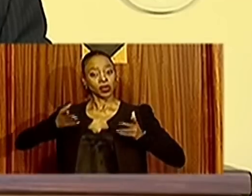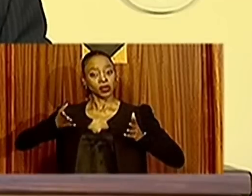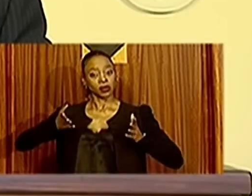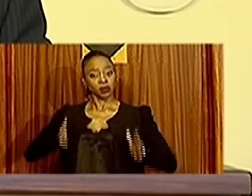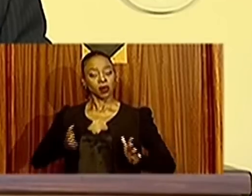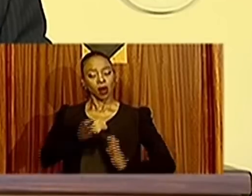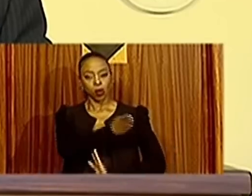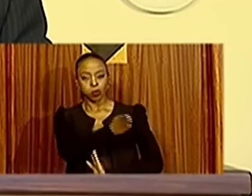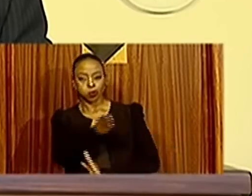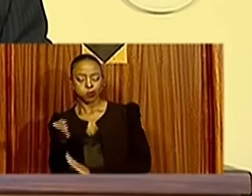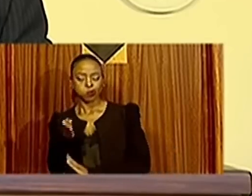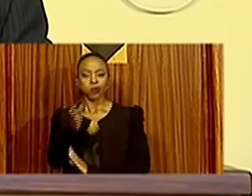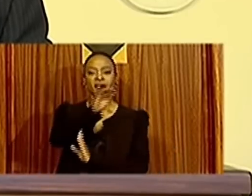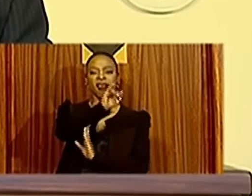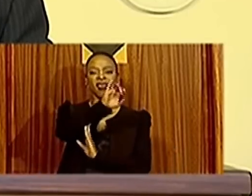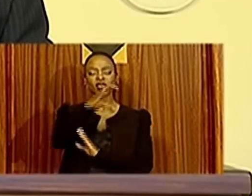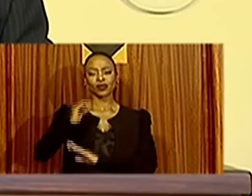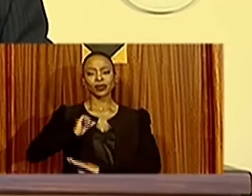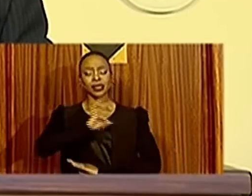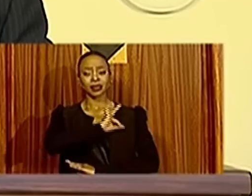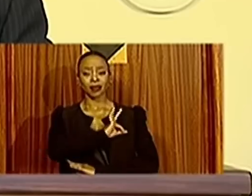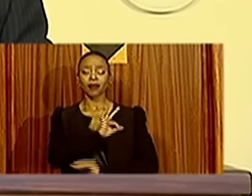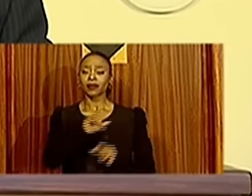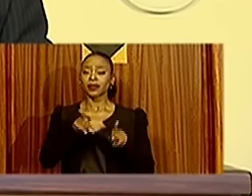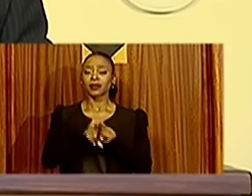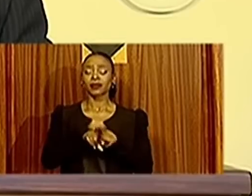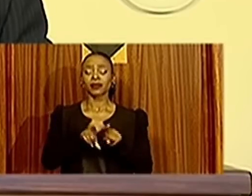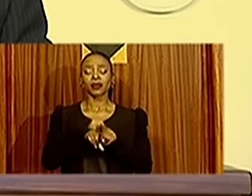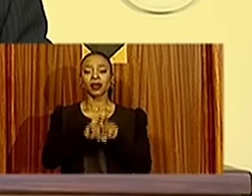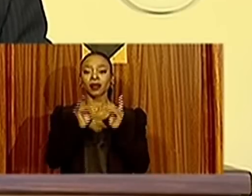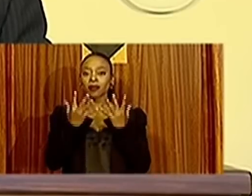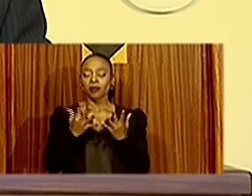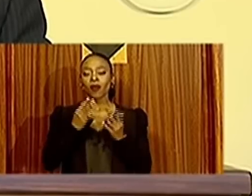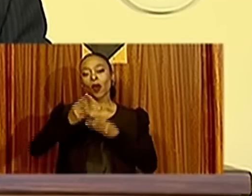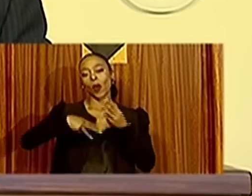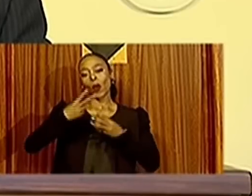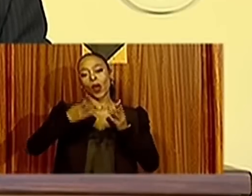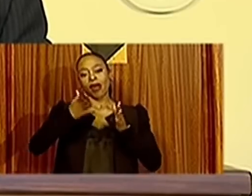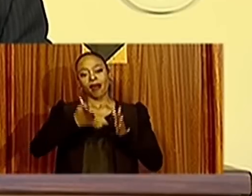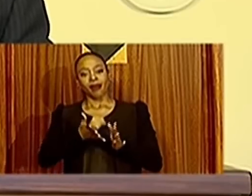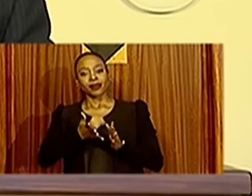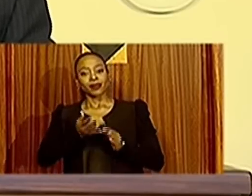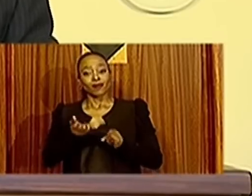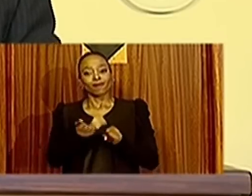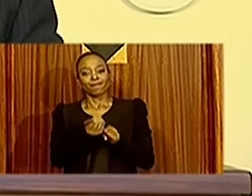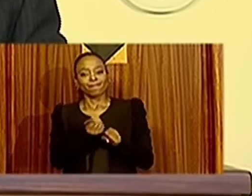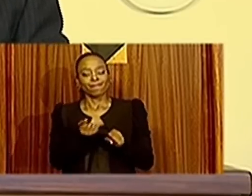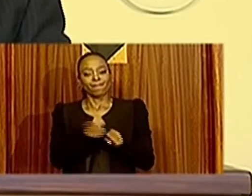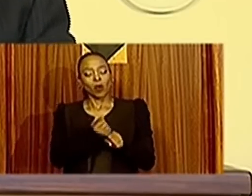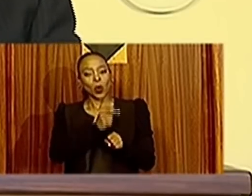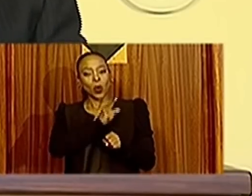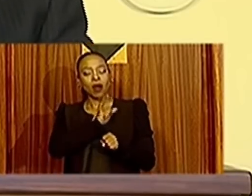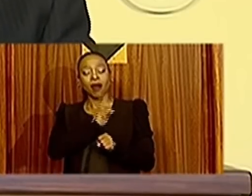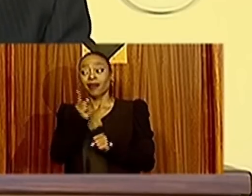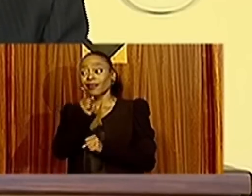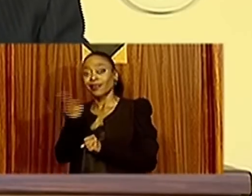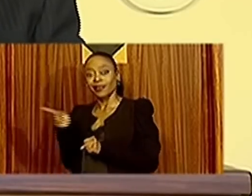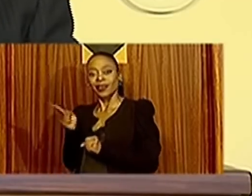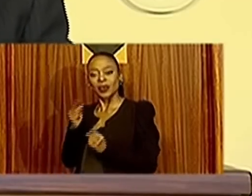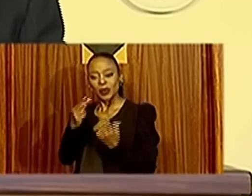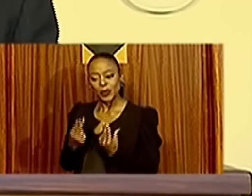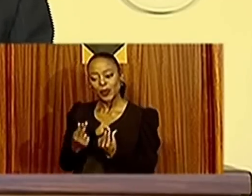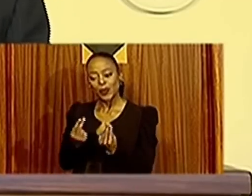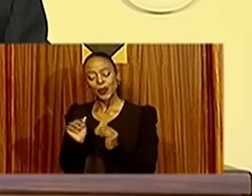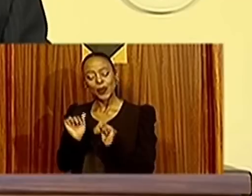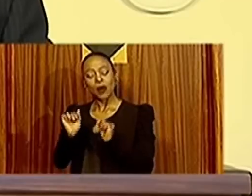IEC staff, and to the thousands of election workers as they deliver on this most